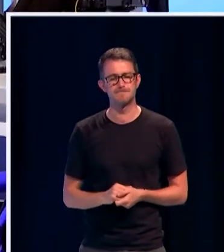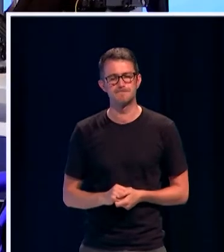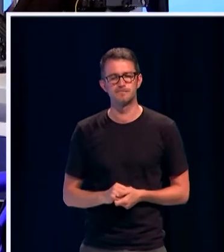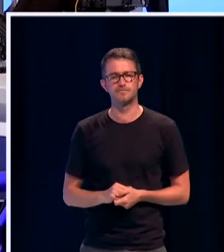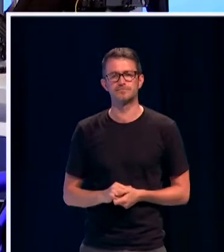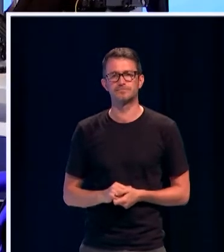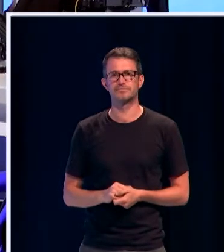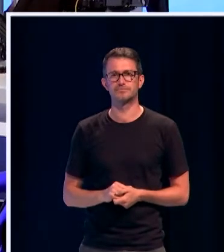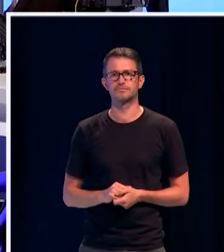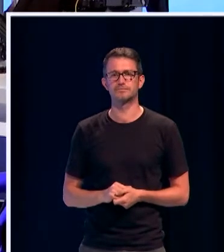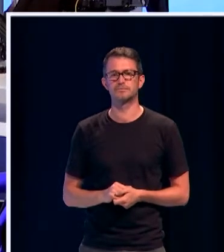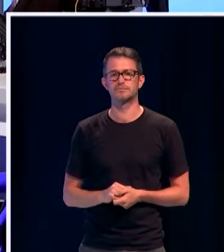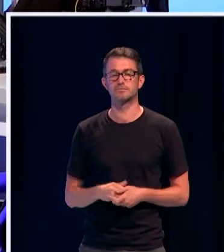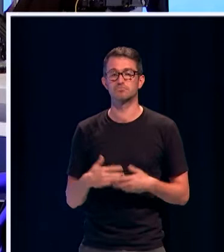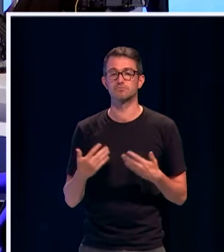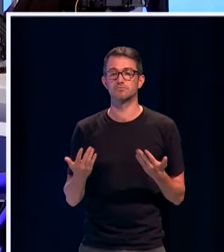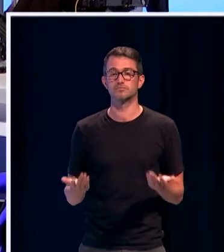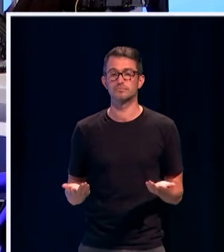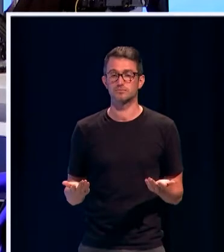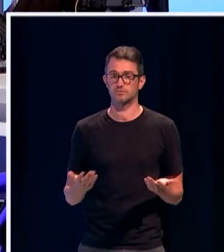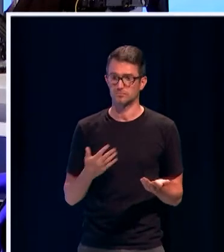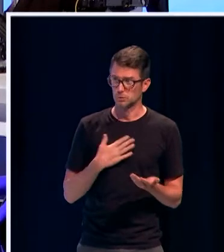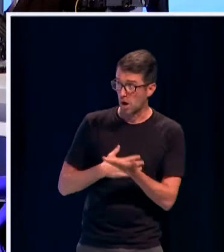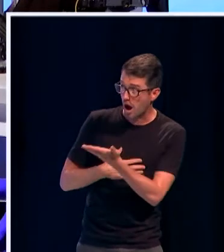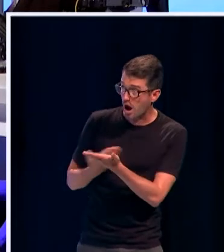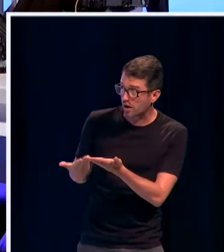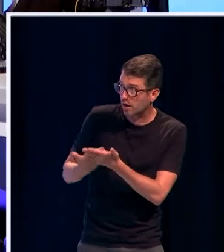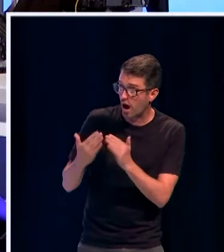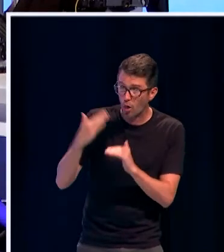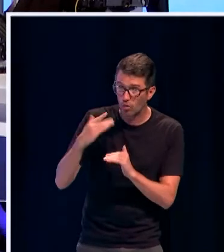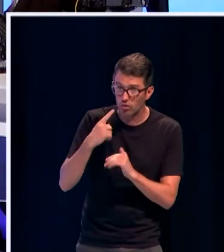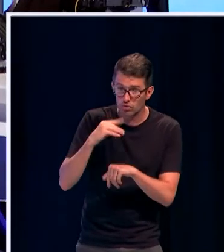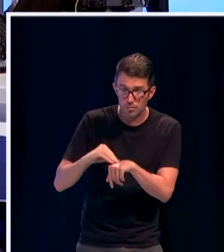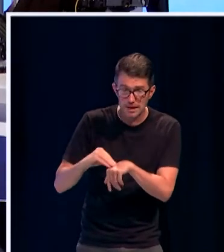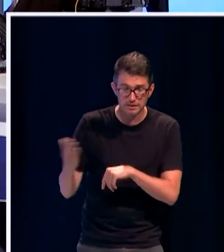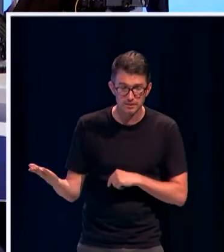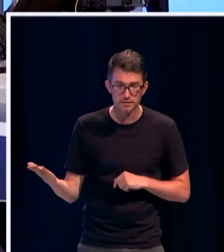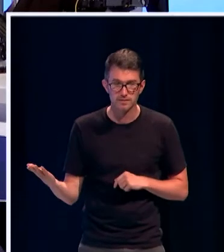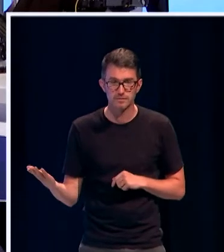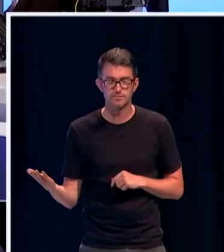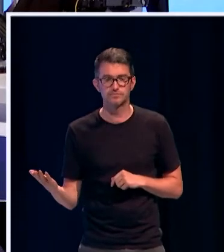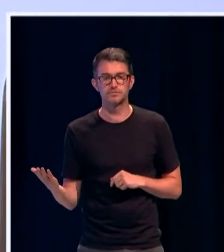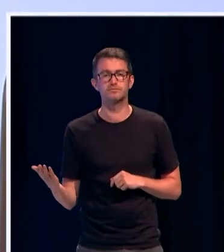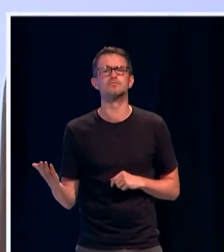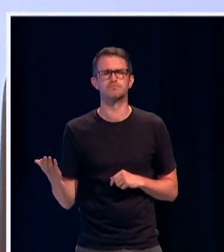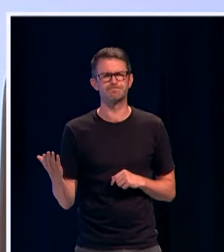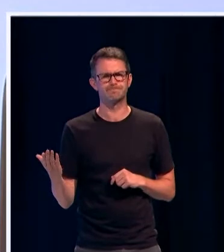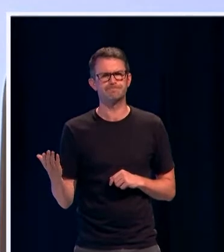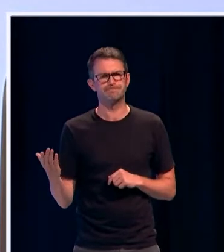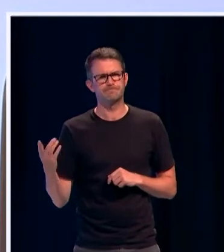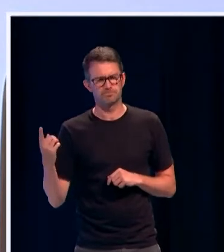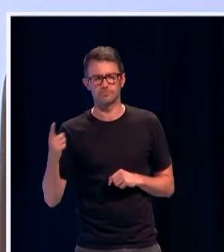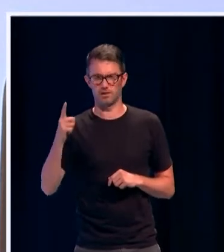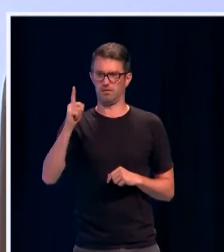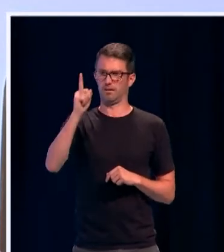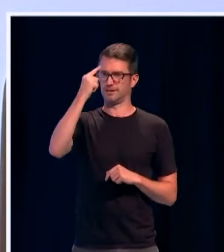about the training only goes so far. You've got to be backed up by great culture supporting that training.